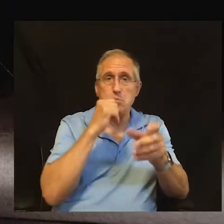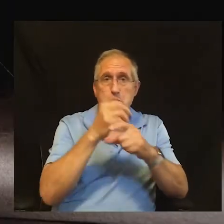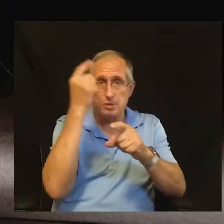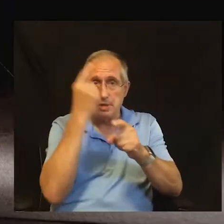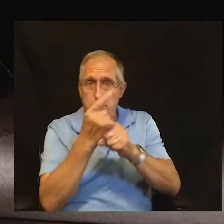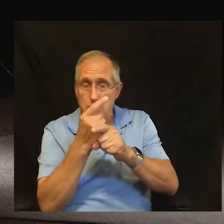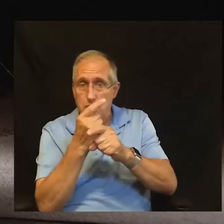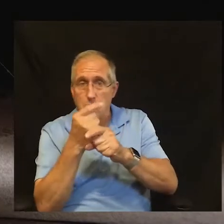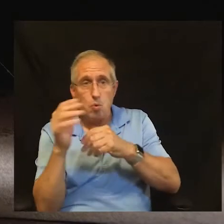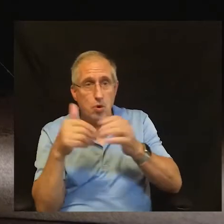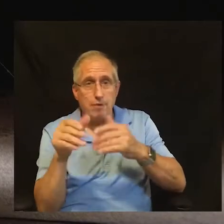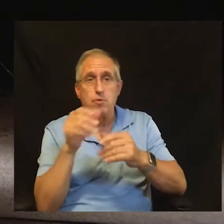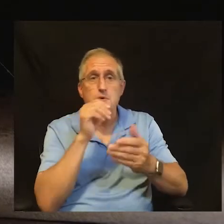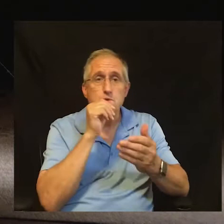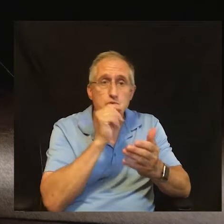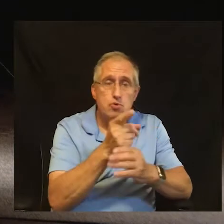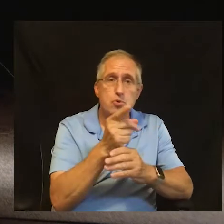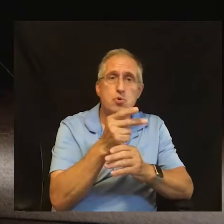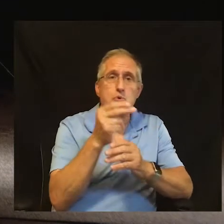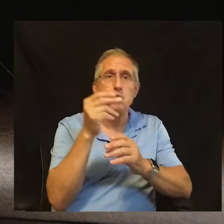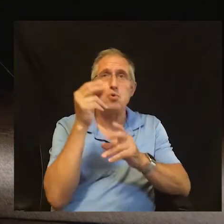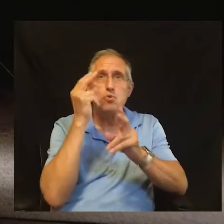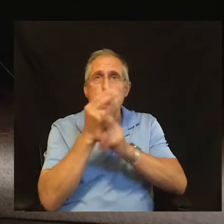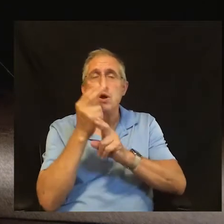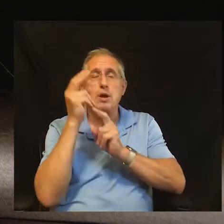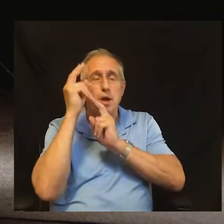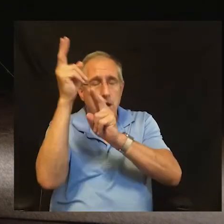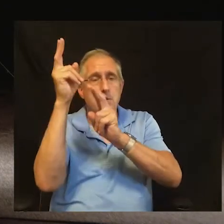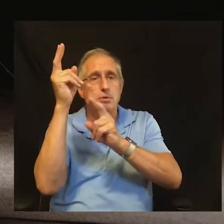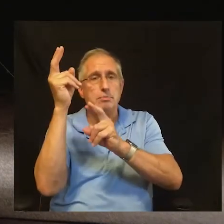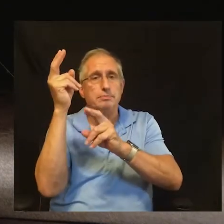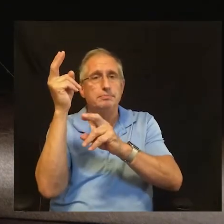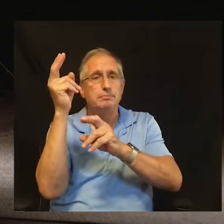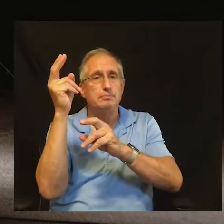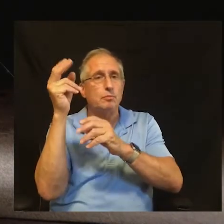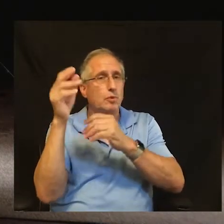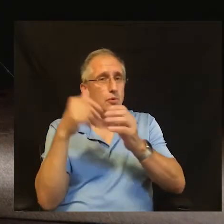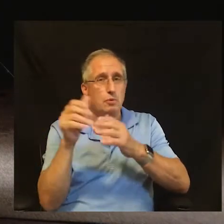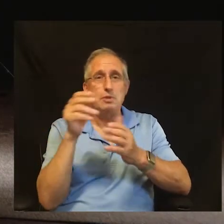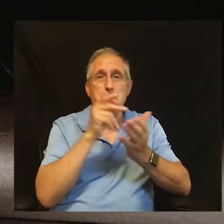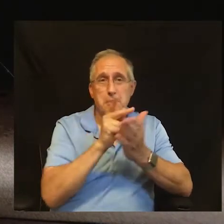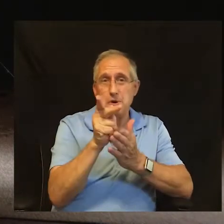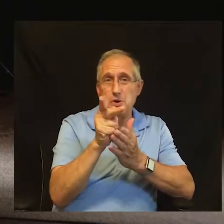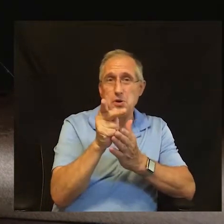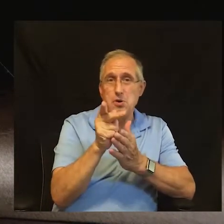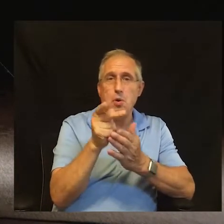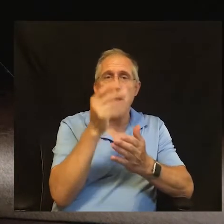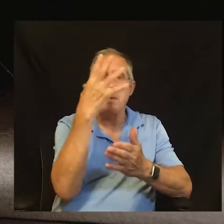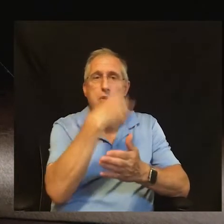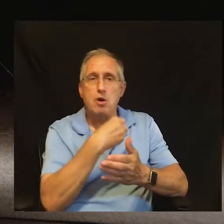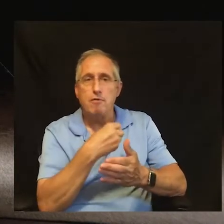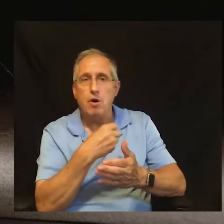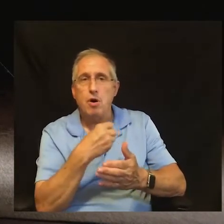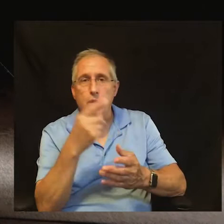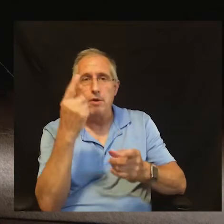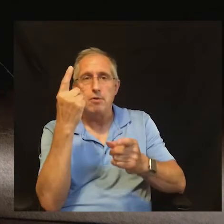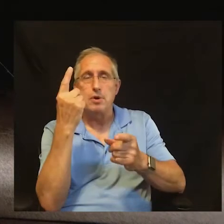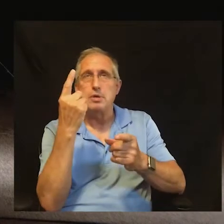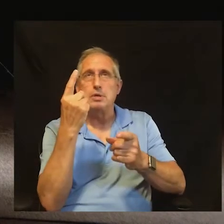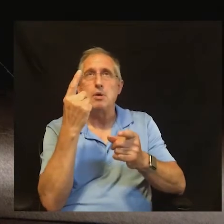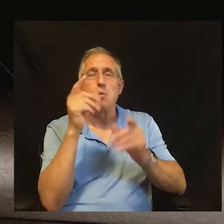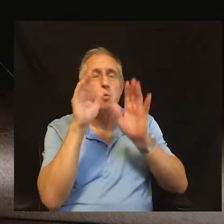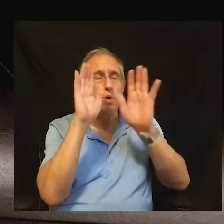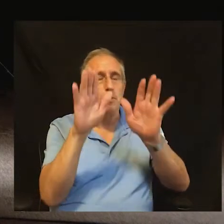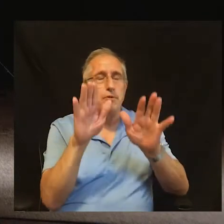goes on, whatever is true, whatever is noble, whatever is right, whatever is pure, whatever is lovely, whatever is admirable,